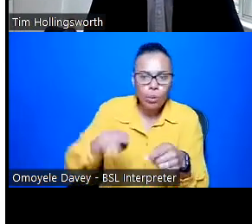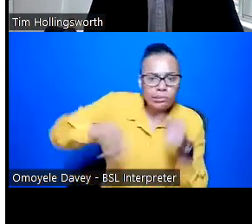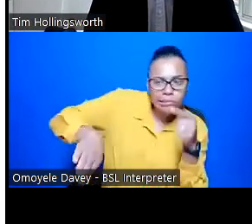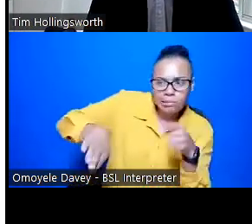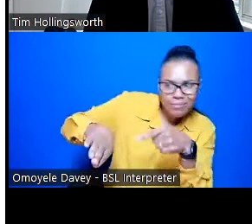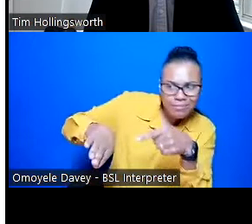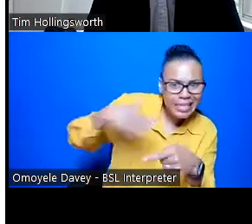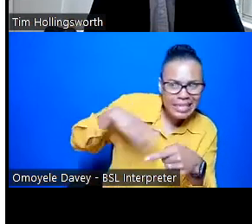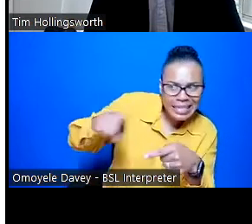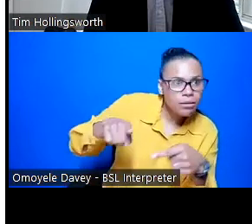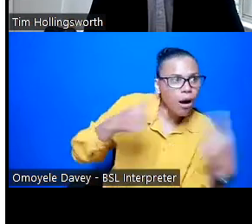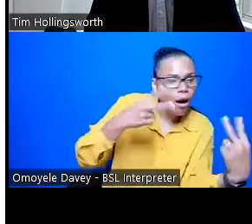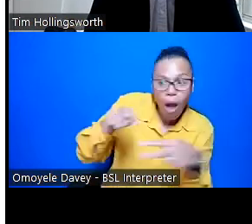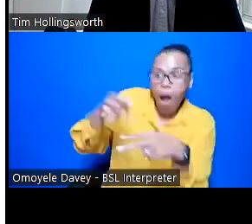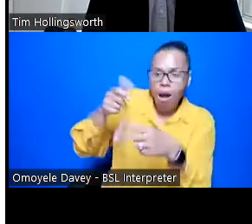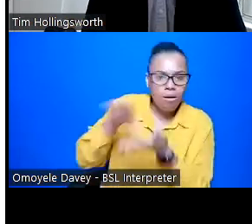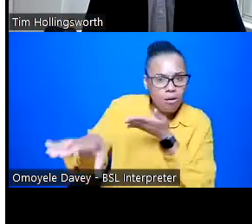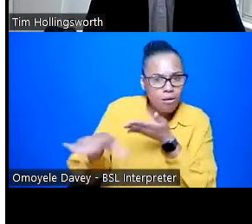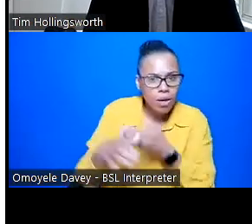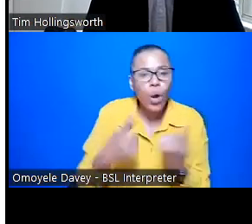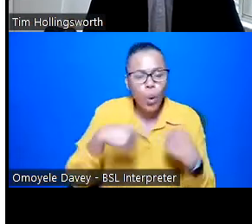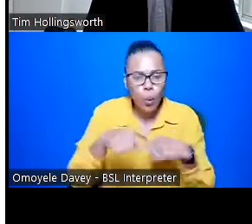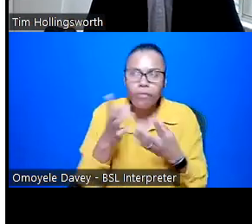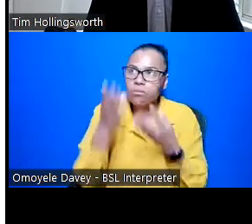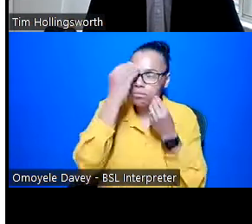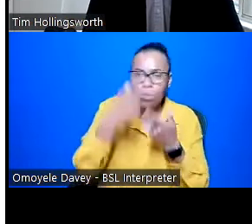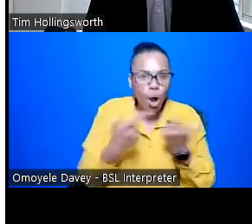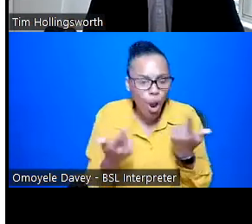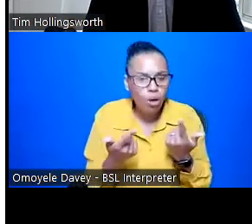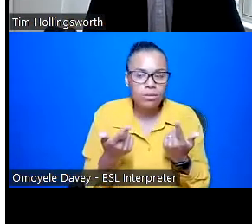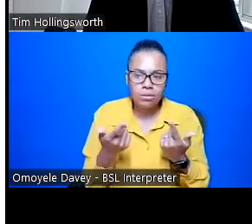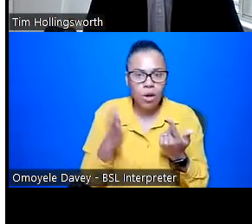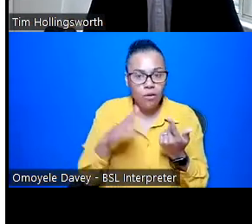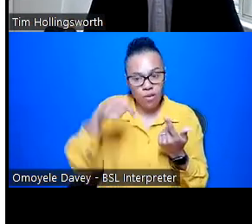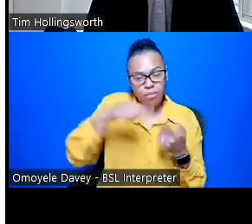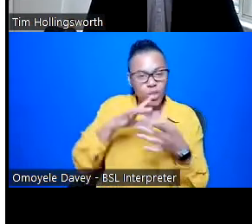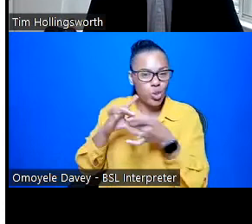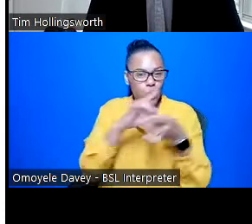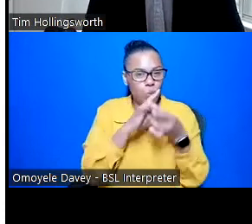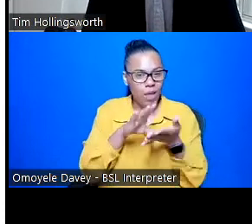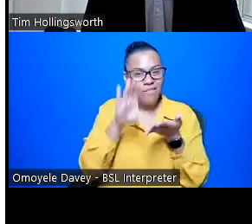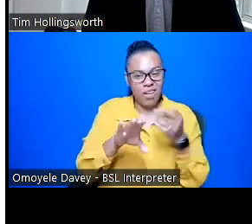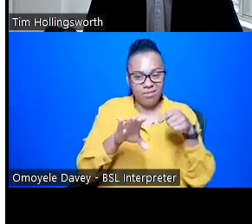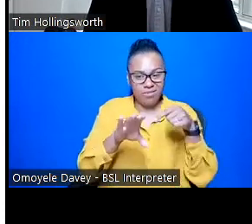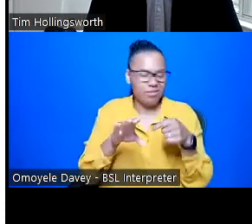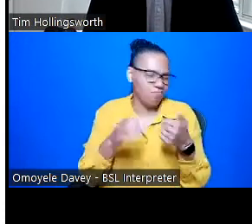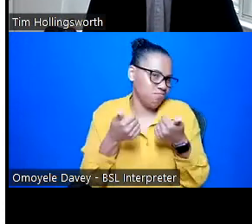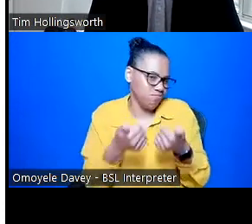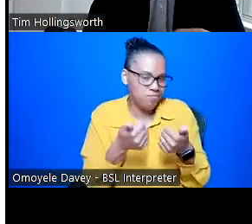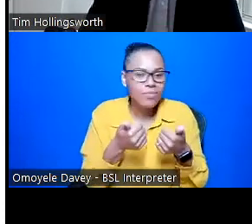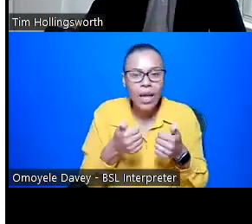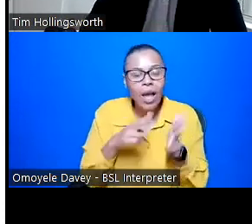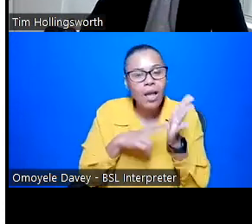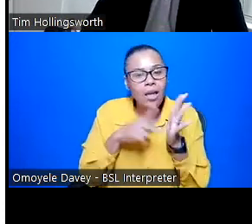have, as an organisation, have learned a huge amount, therefore, from the Together Fund and its impact. So much so that, as Nigel